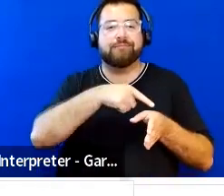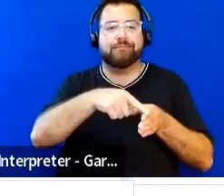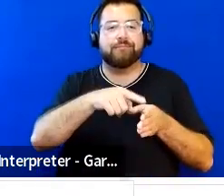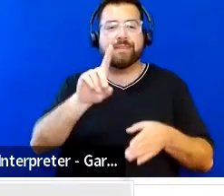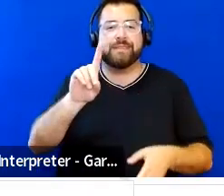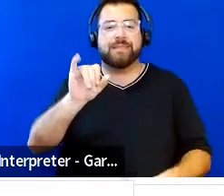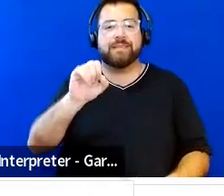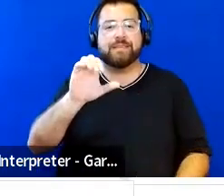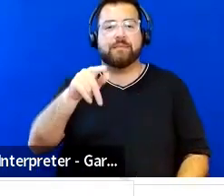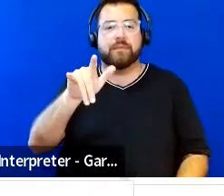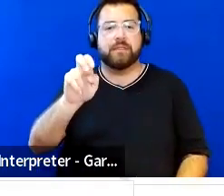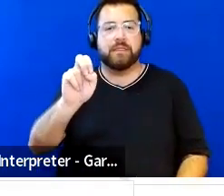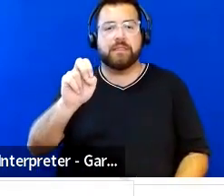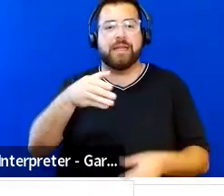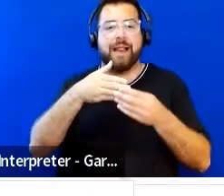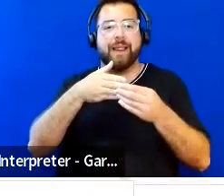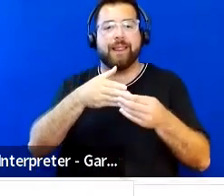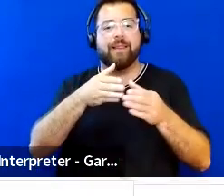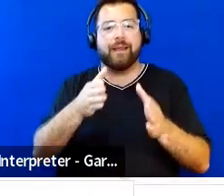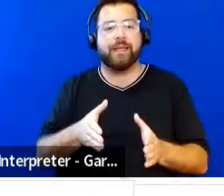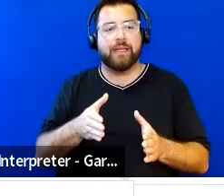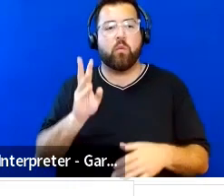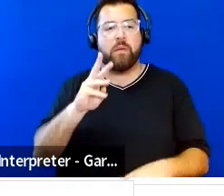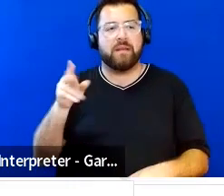Let me see if I can find it.